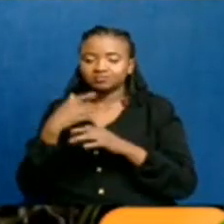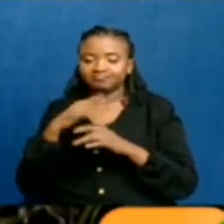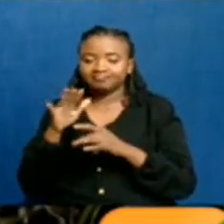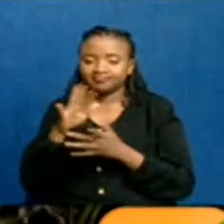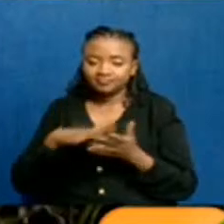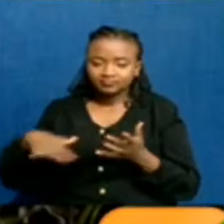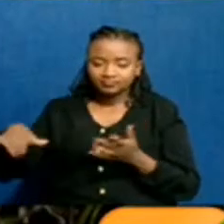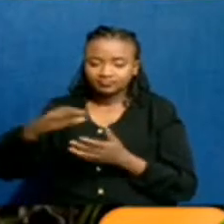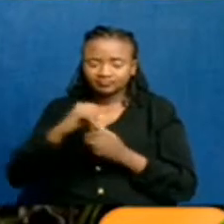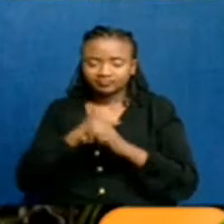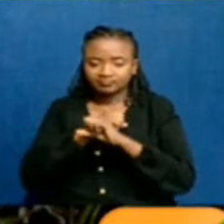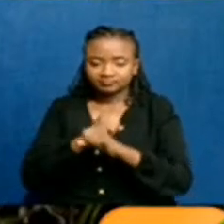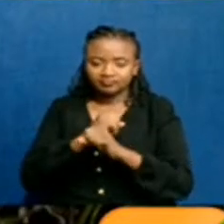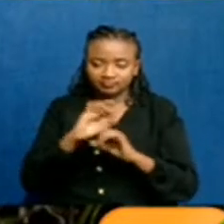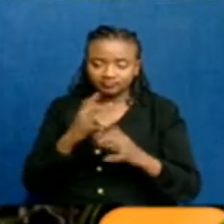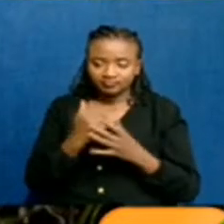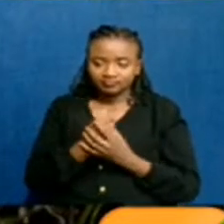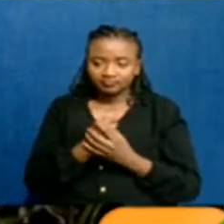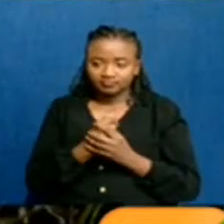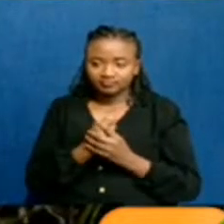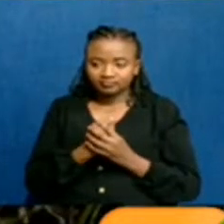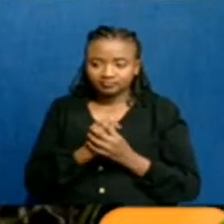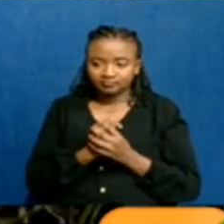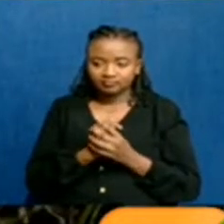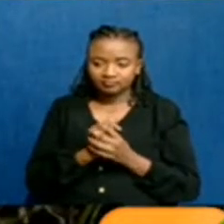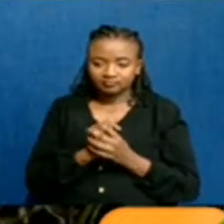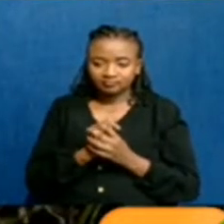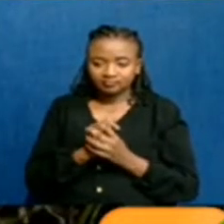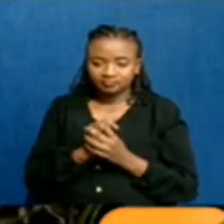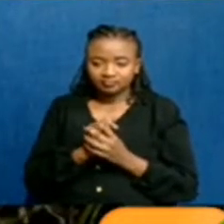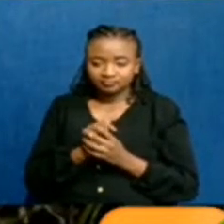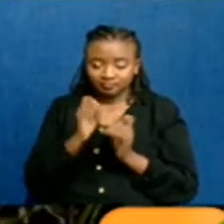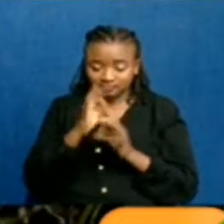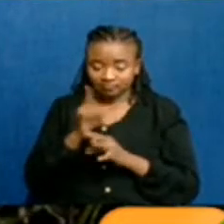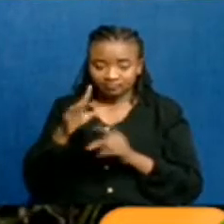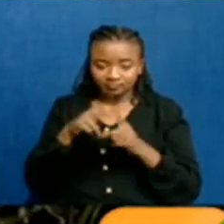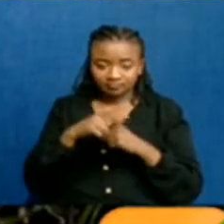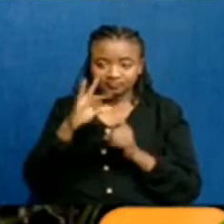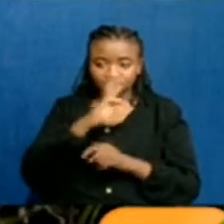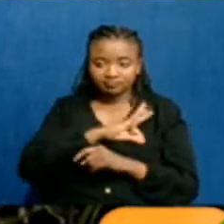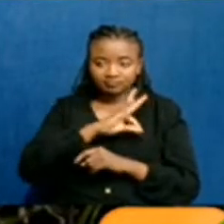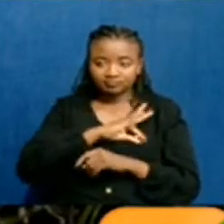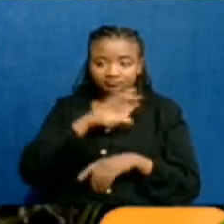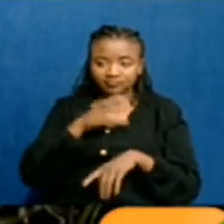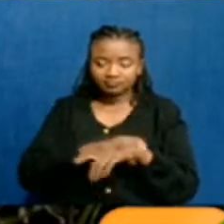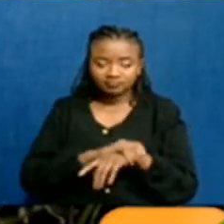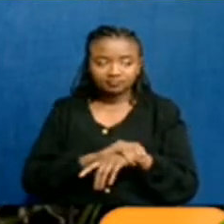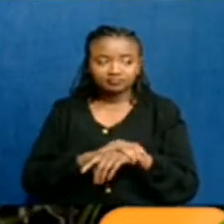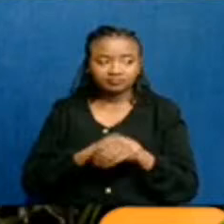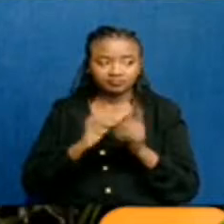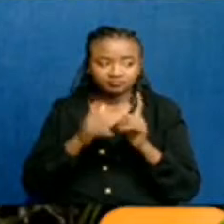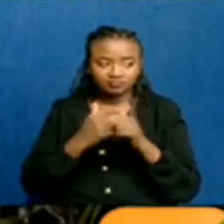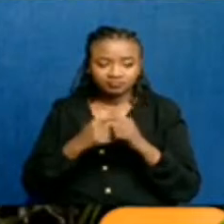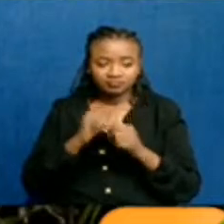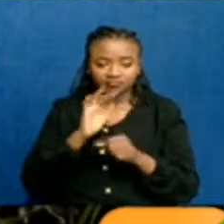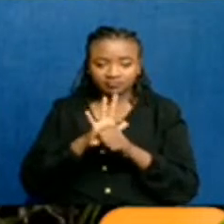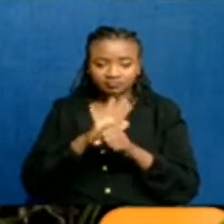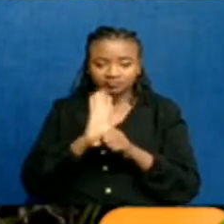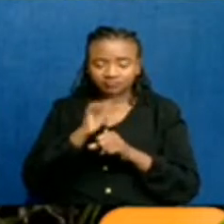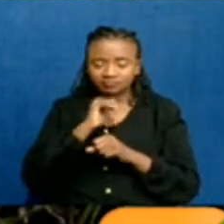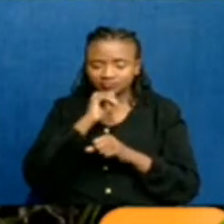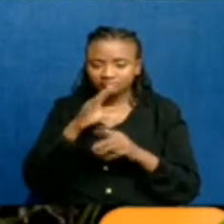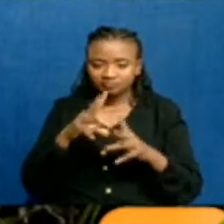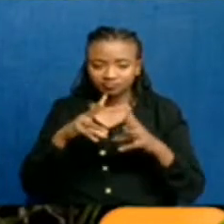The green movement is only going to be effective to them if it starts bringing money into the business. So people won't go green unless it